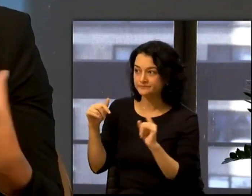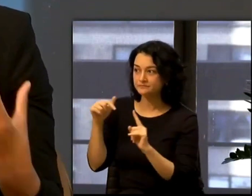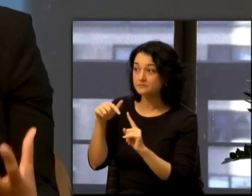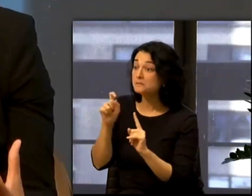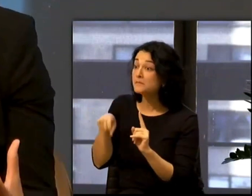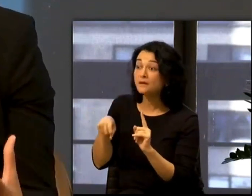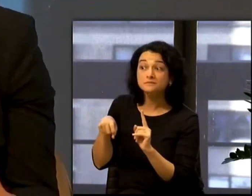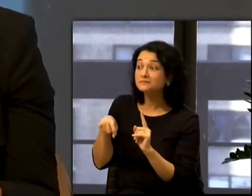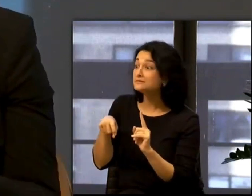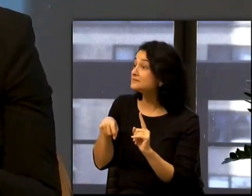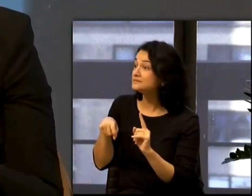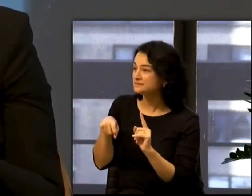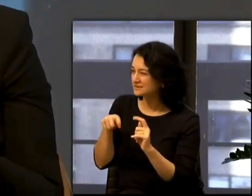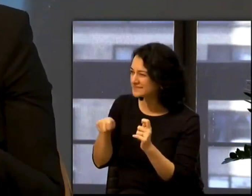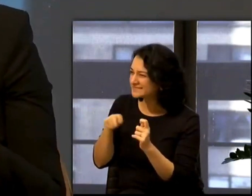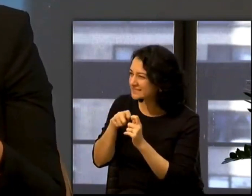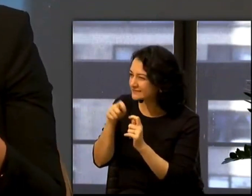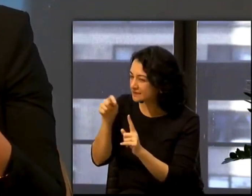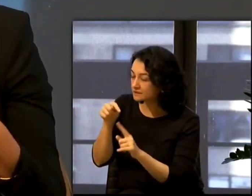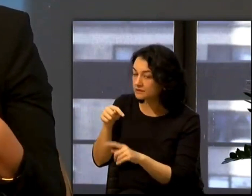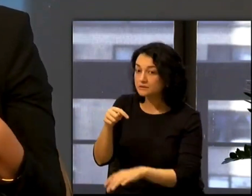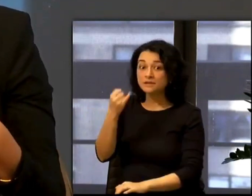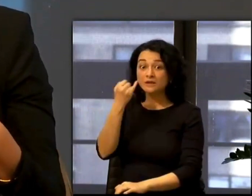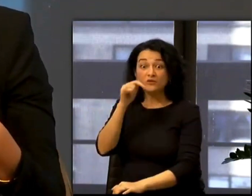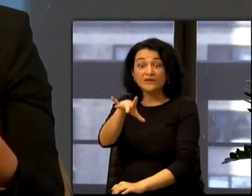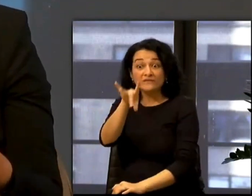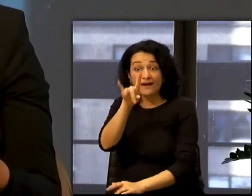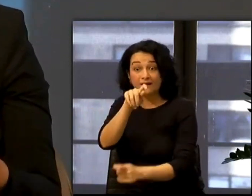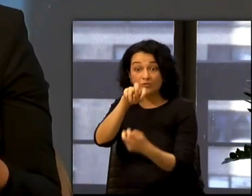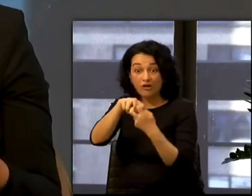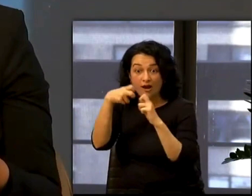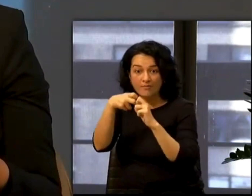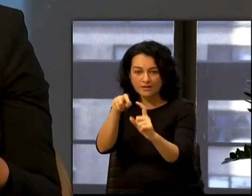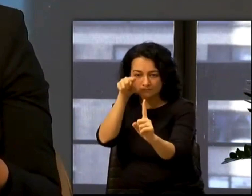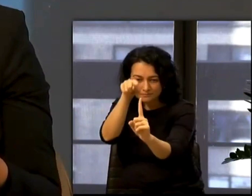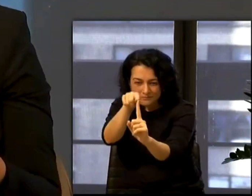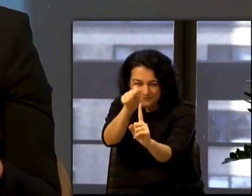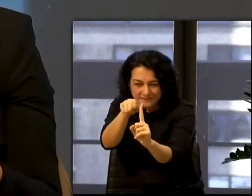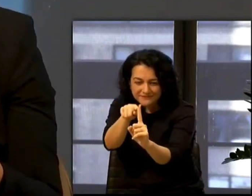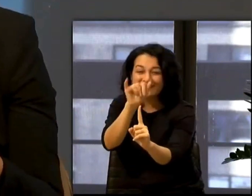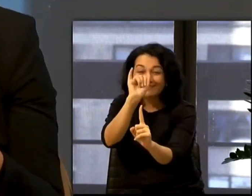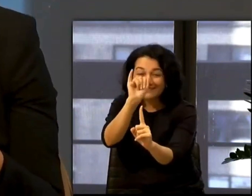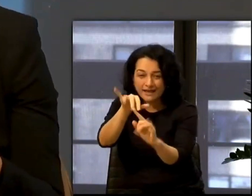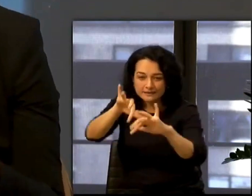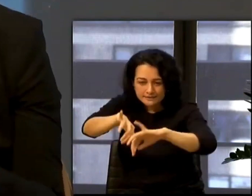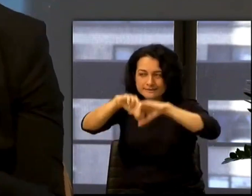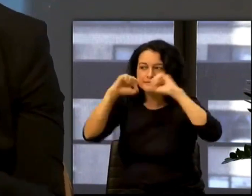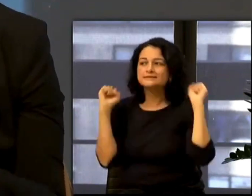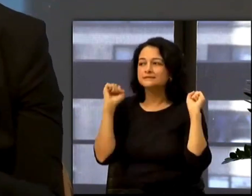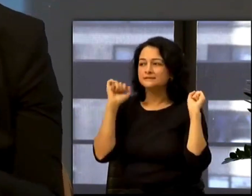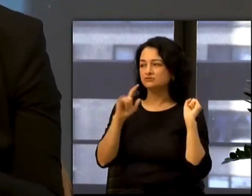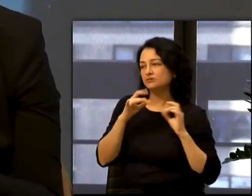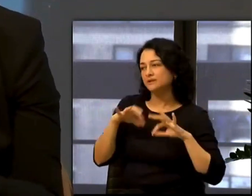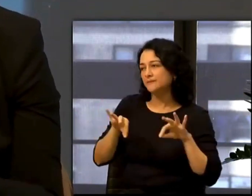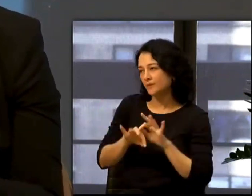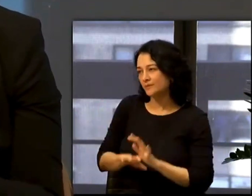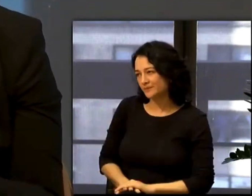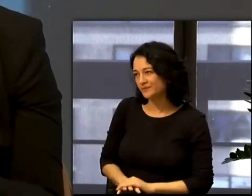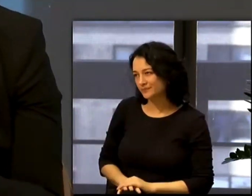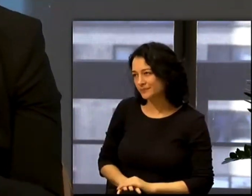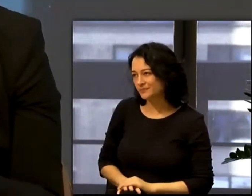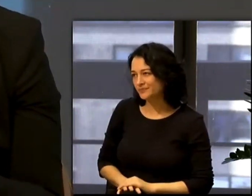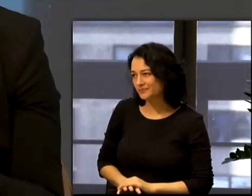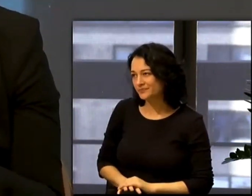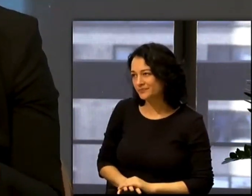like SAGE, right, like we are at this point 46 years old. I'm doing bad math in my head, but I'm about 46 years old at